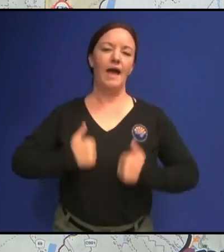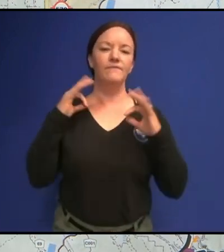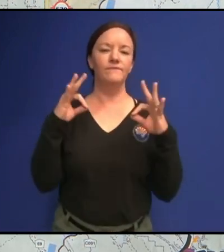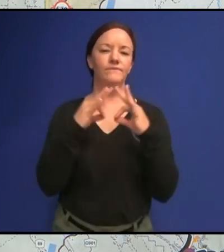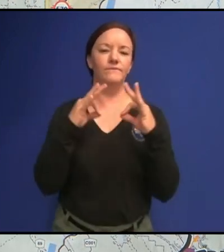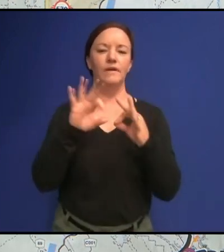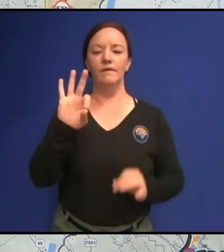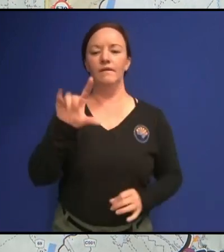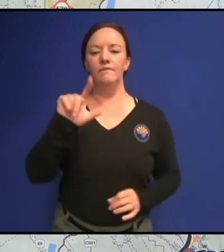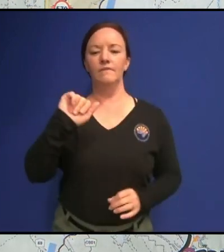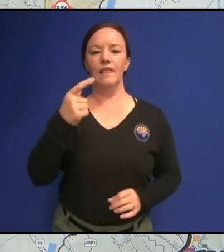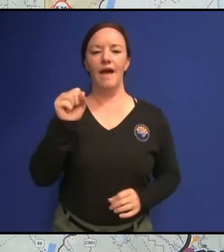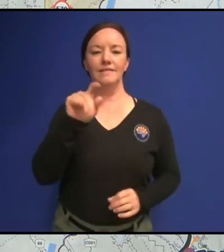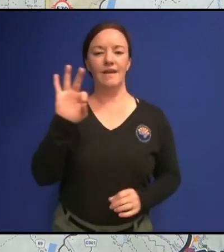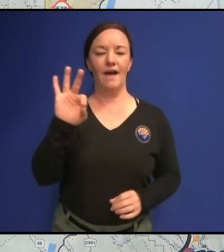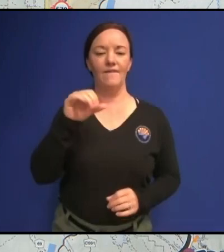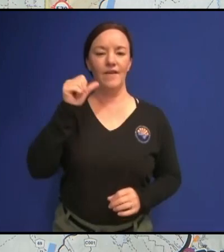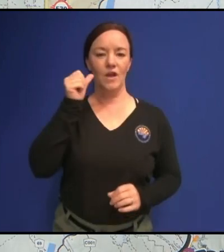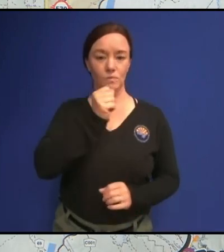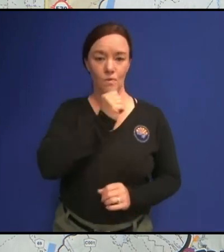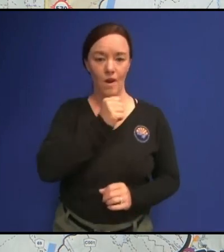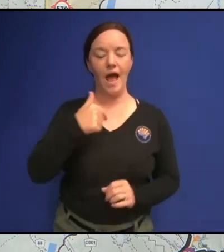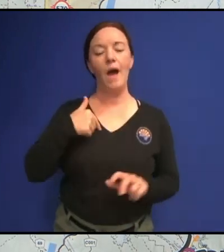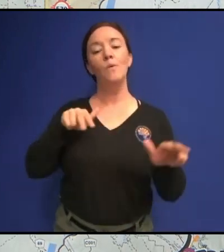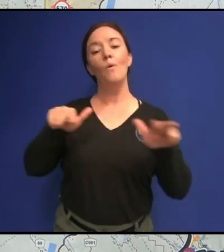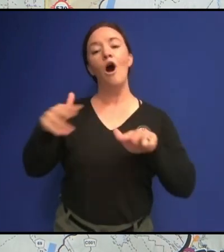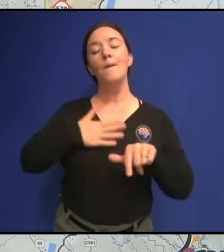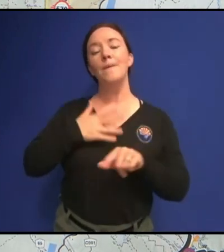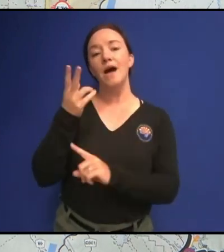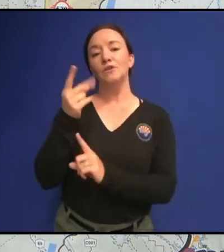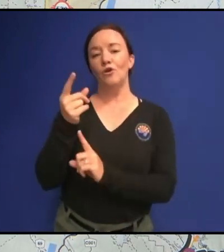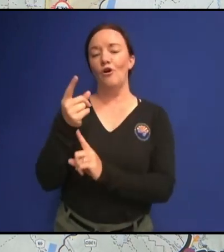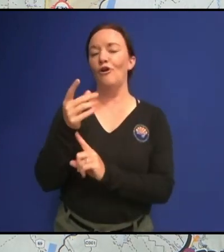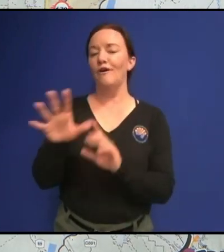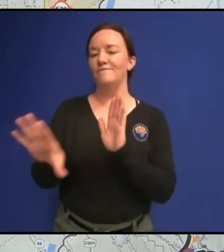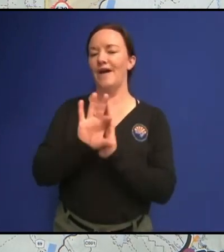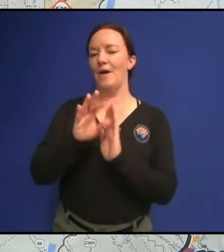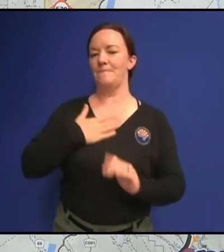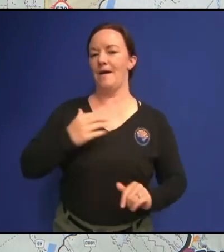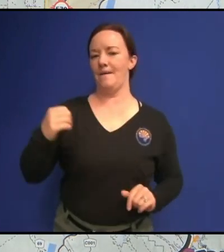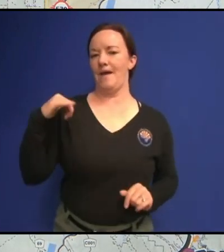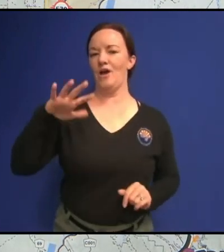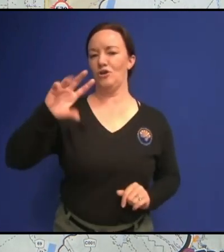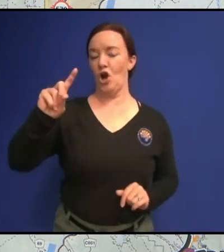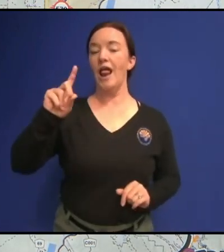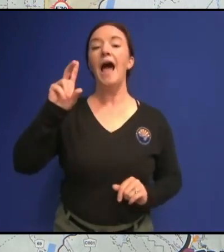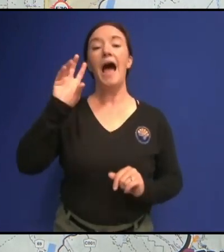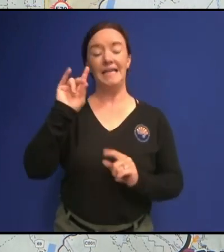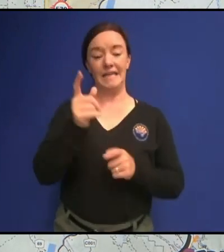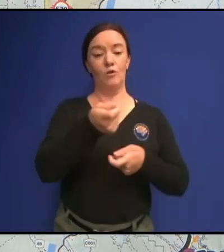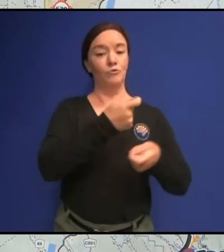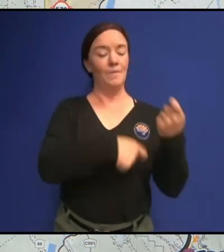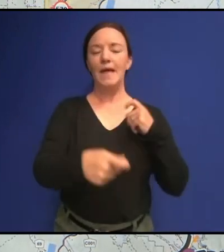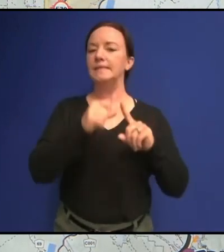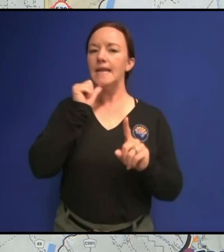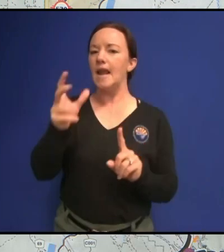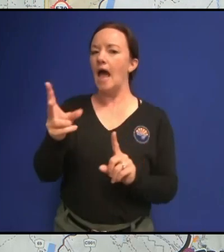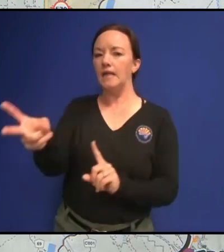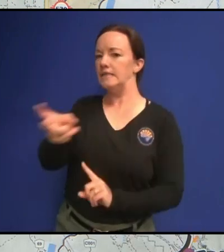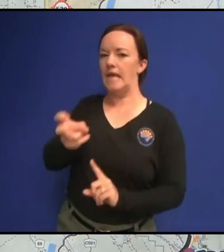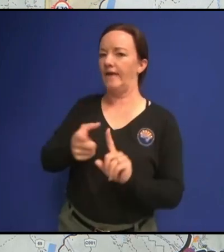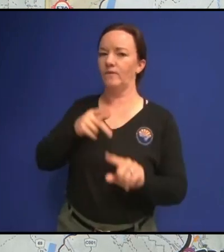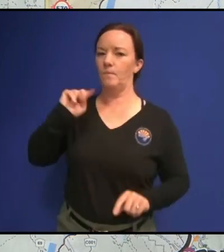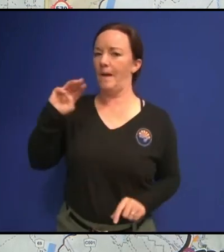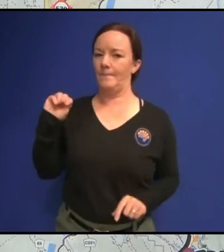dog and found it in the backyard. So why I updated my pointer, I did not take it out of any place in New Mexico. I wanted to make that clear. All